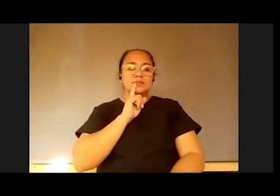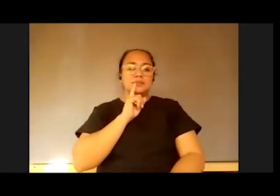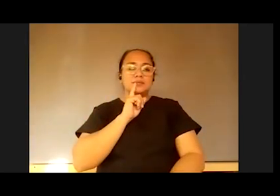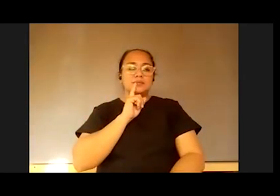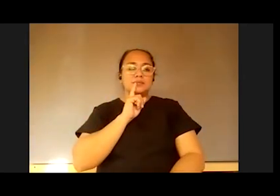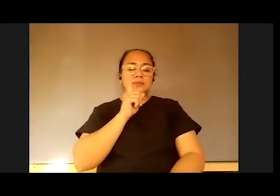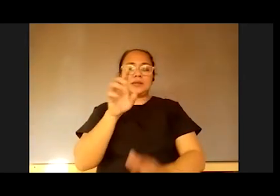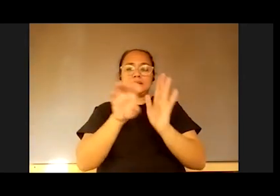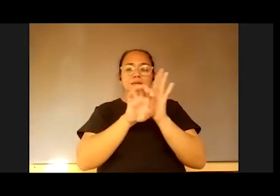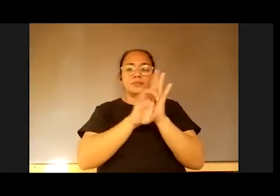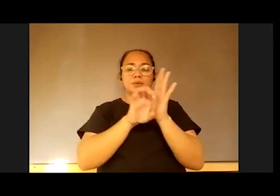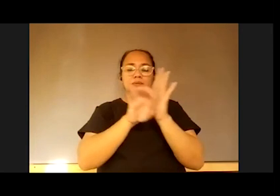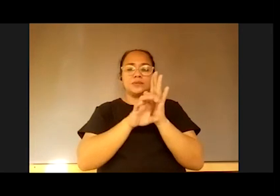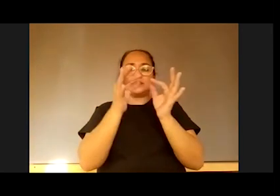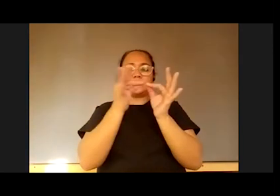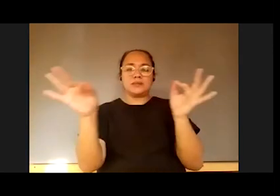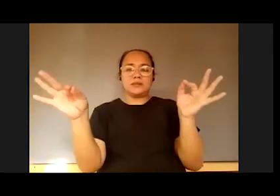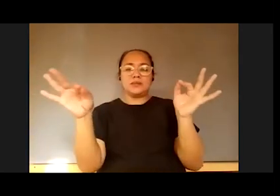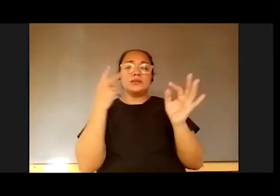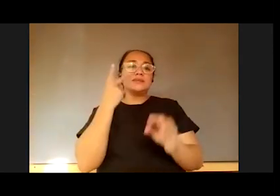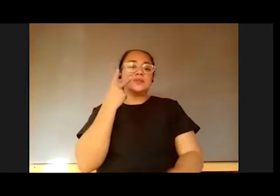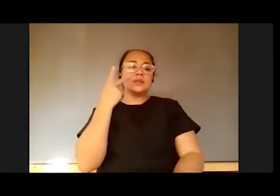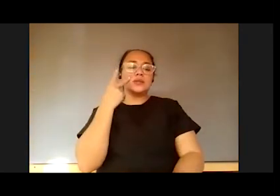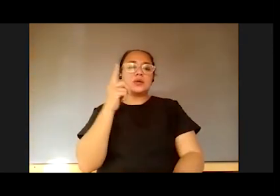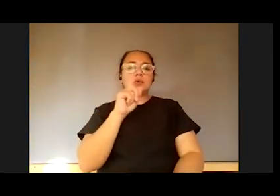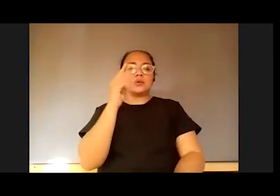examples of sentences, and let's see if we can figure it out that way.